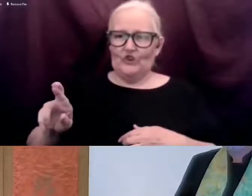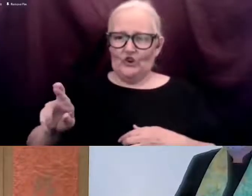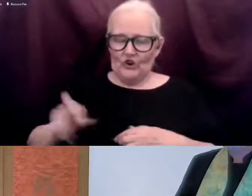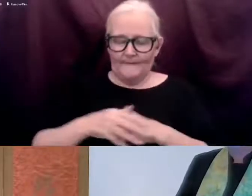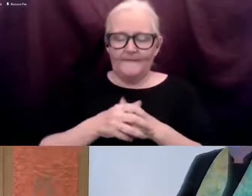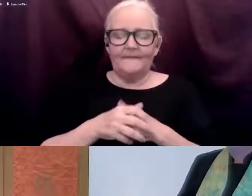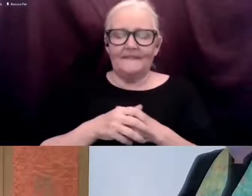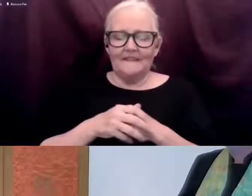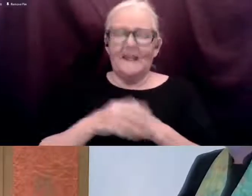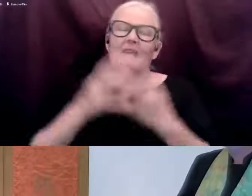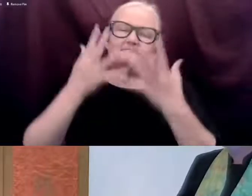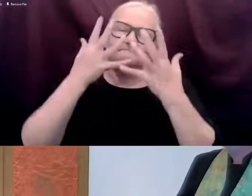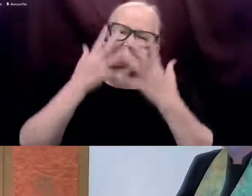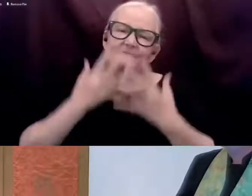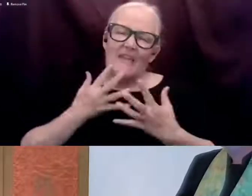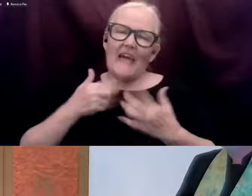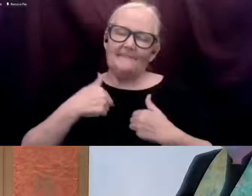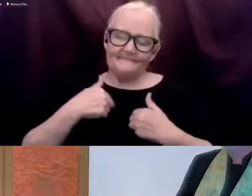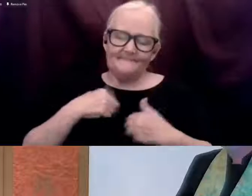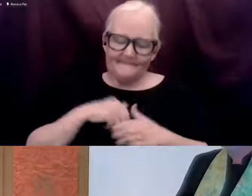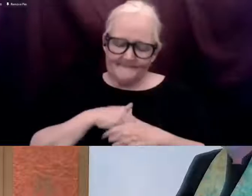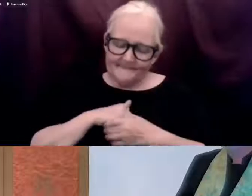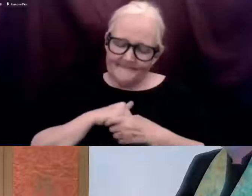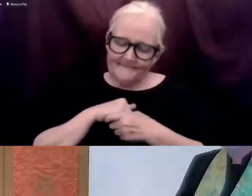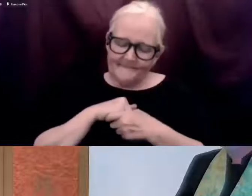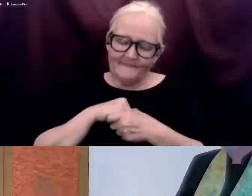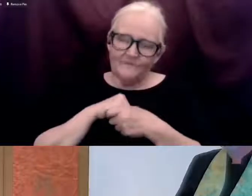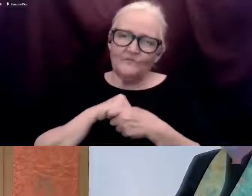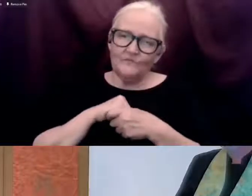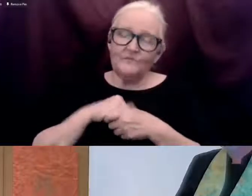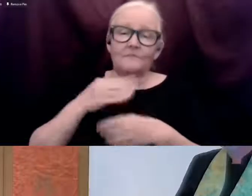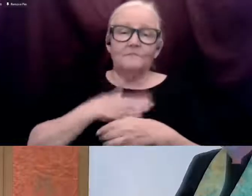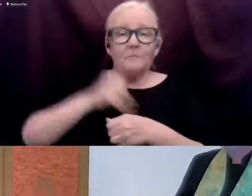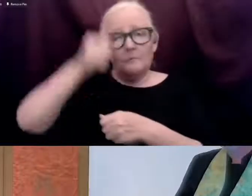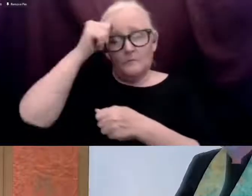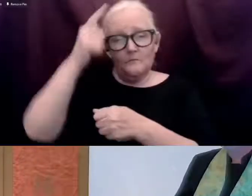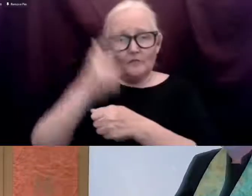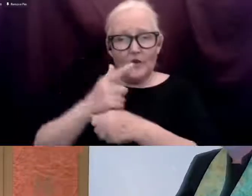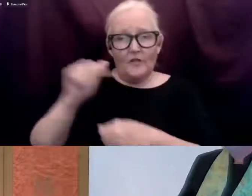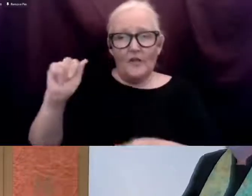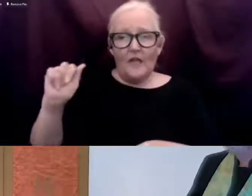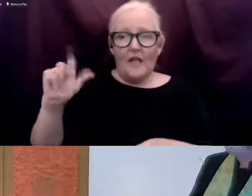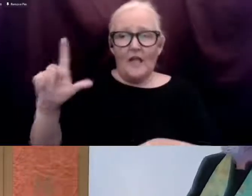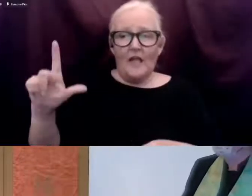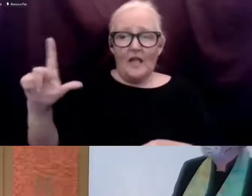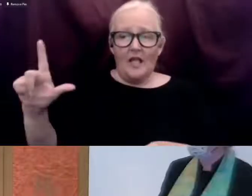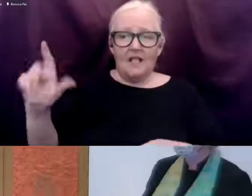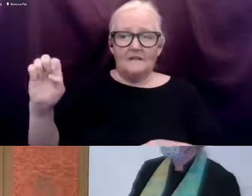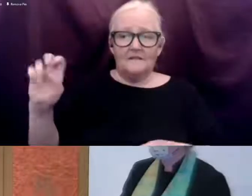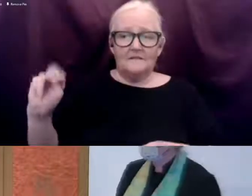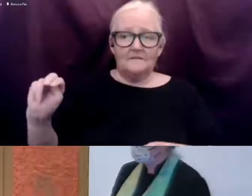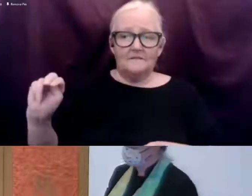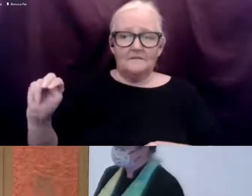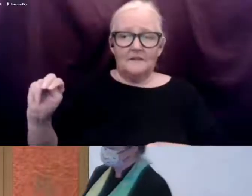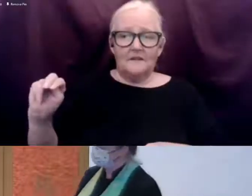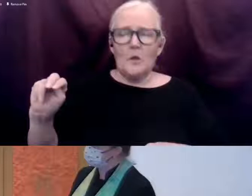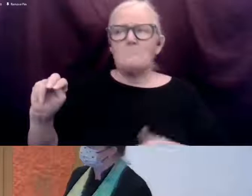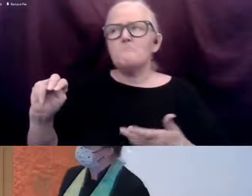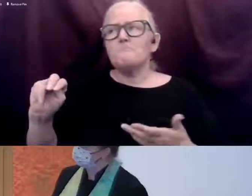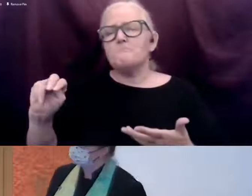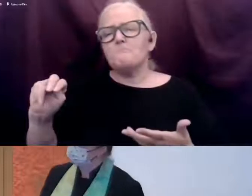that my brother Alan, who I didn't really know I had as a child,